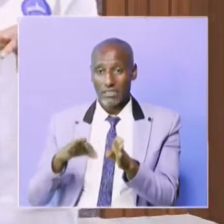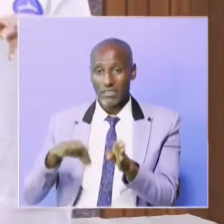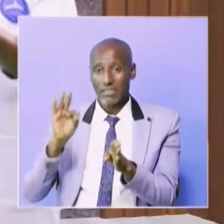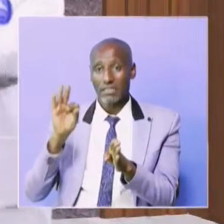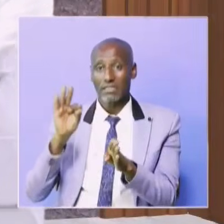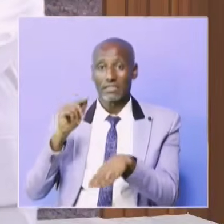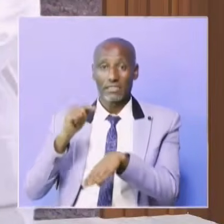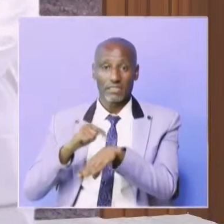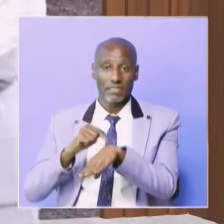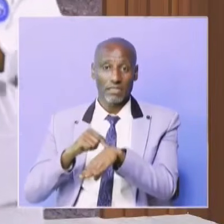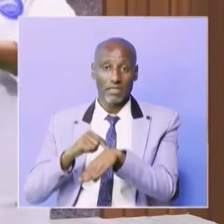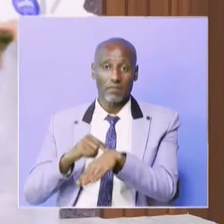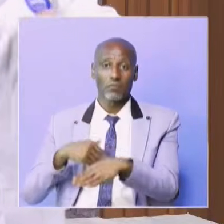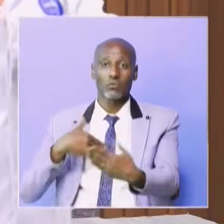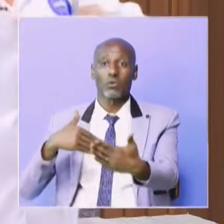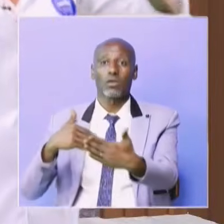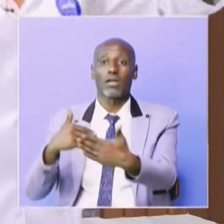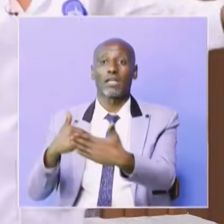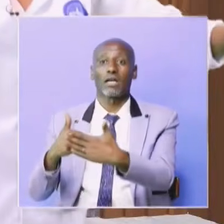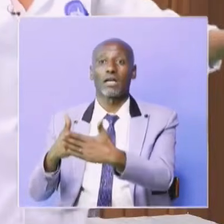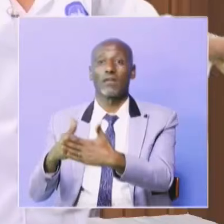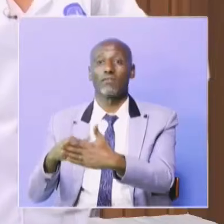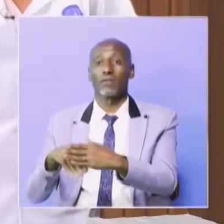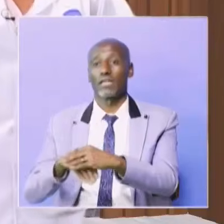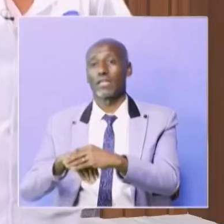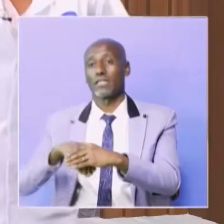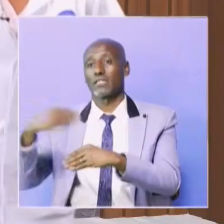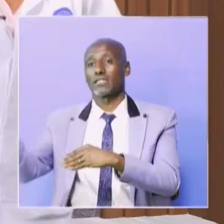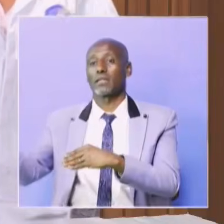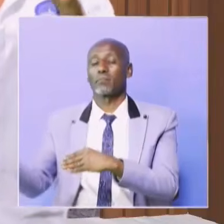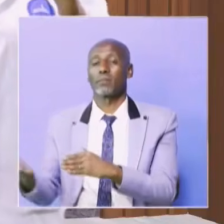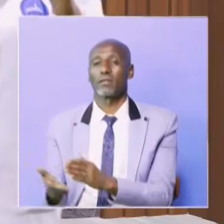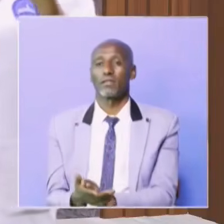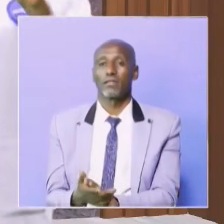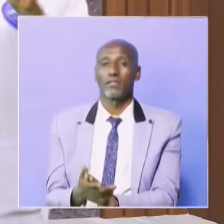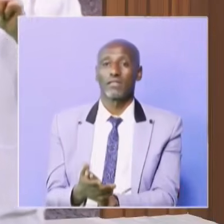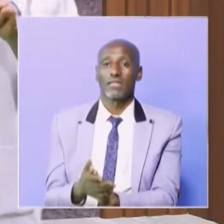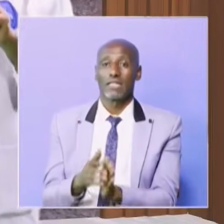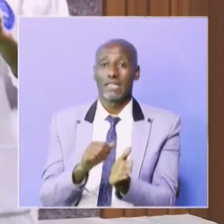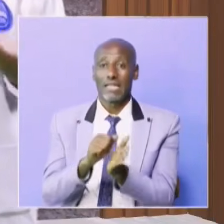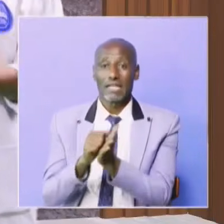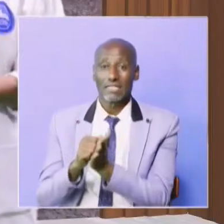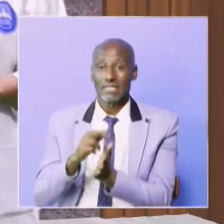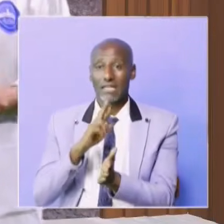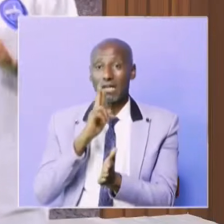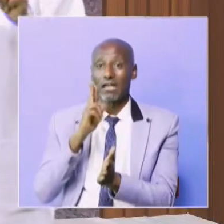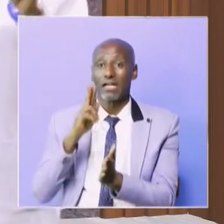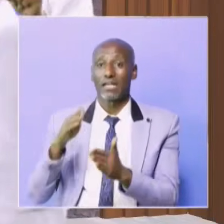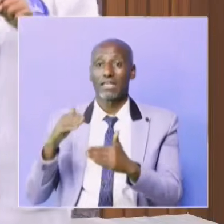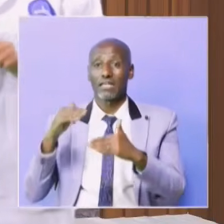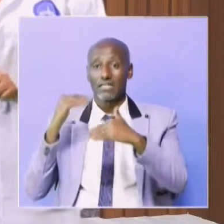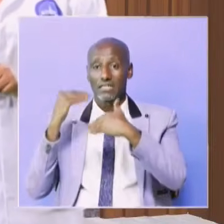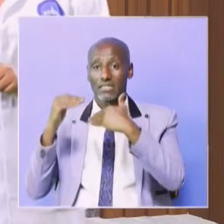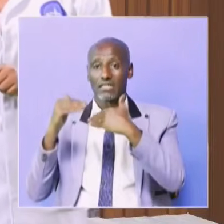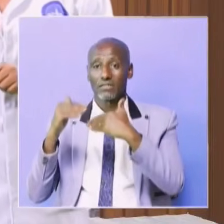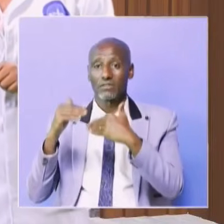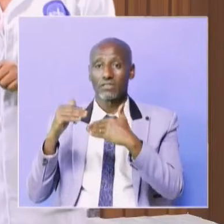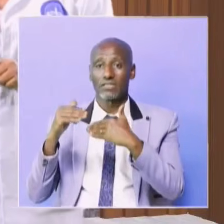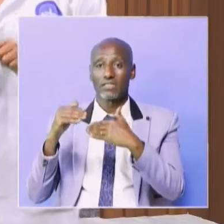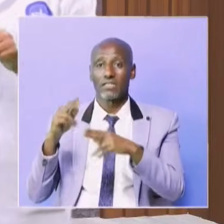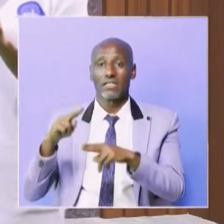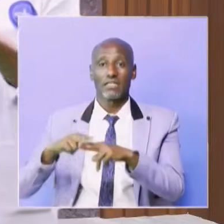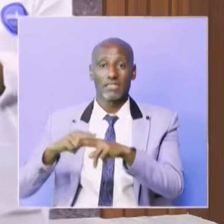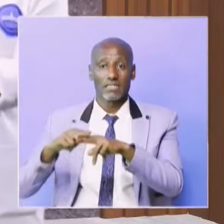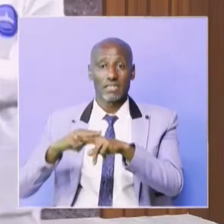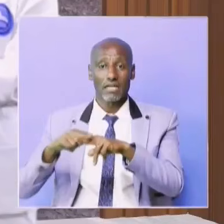to arrive where and when to depart from where, all right? So these are what we call schedules, train schedules.